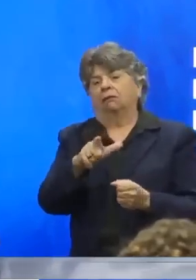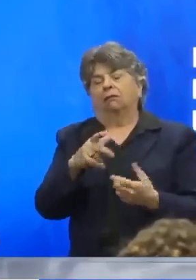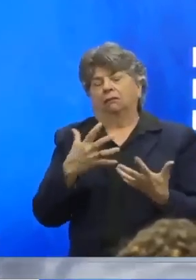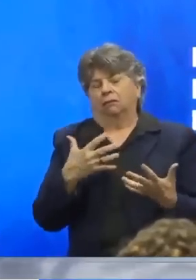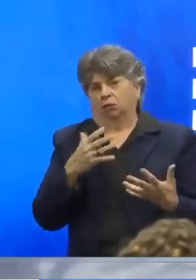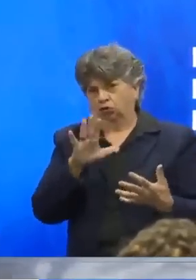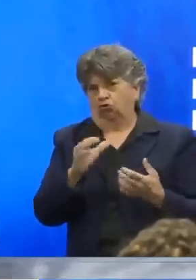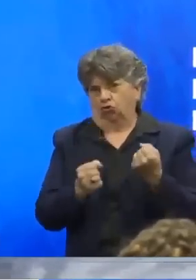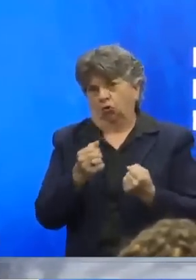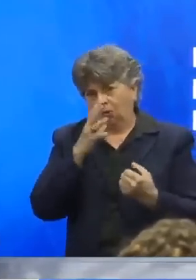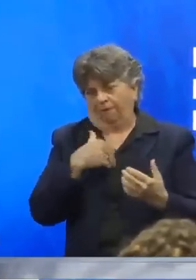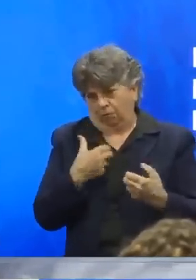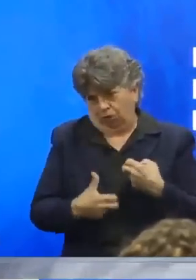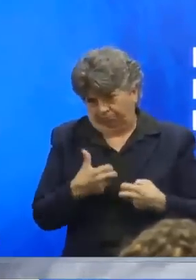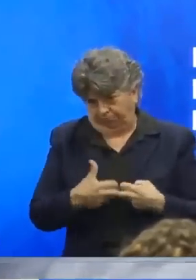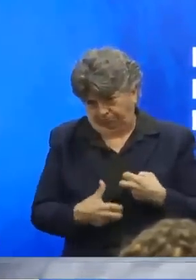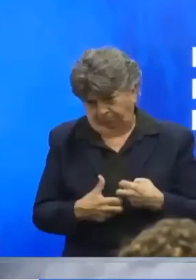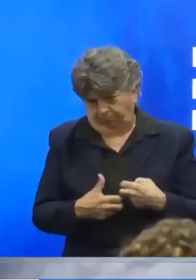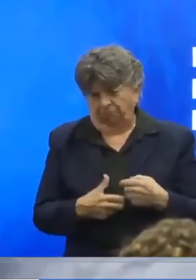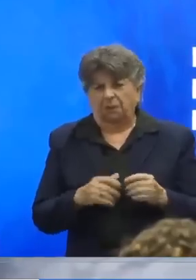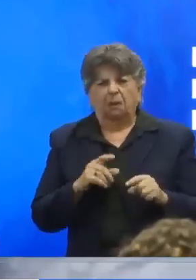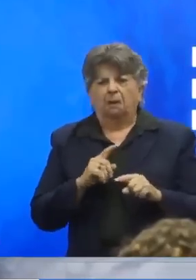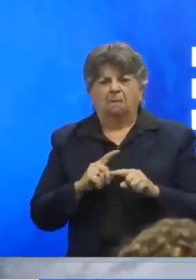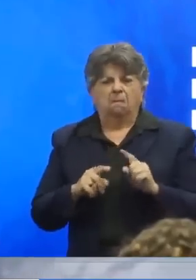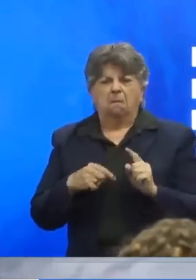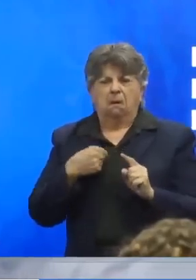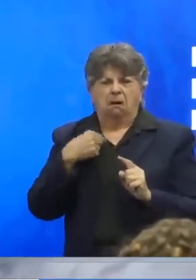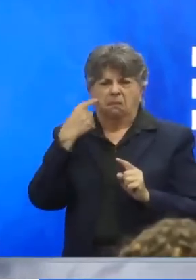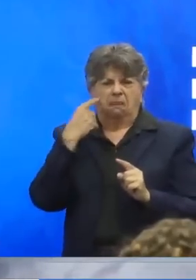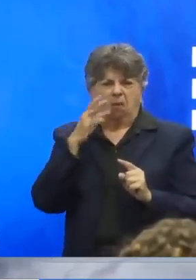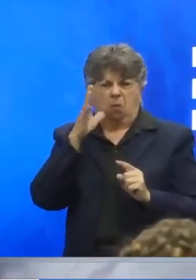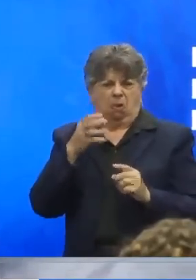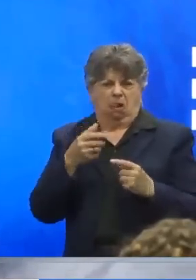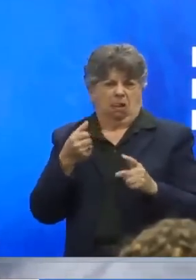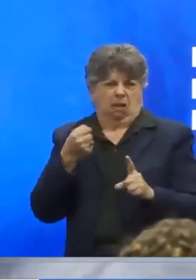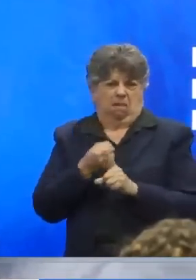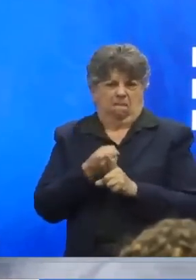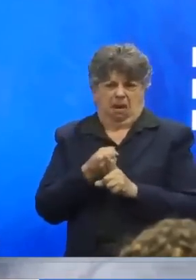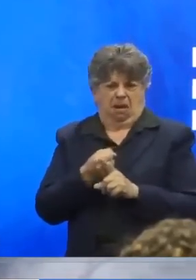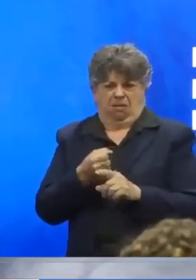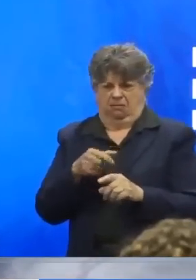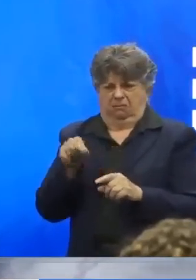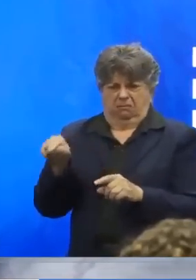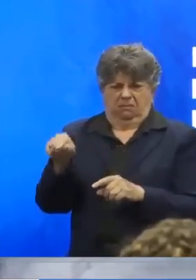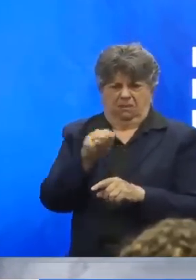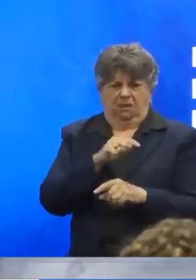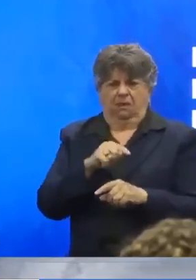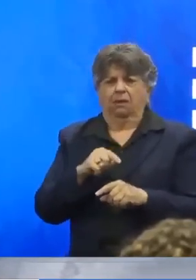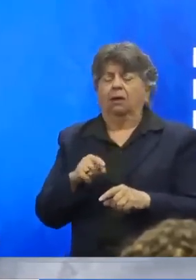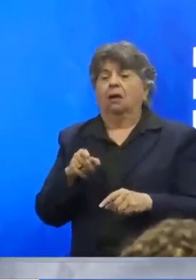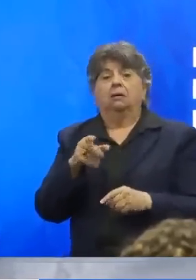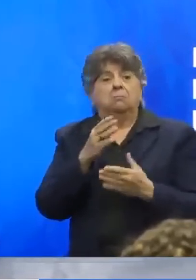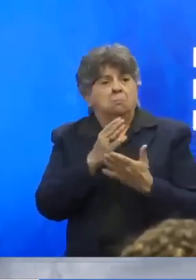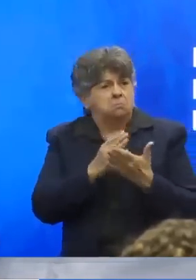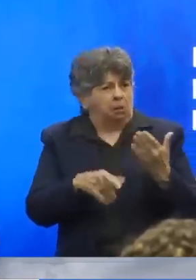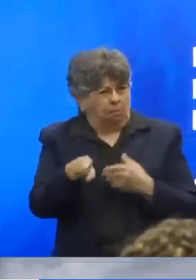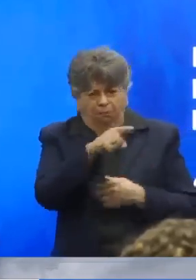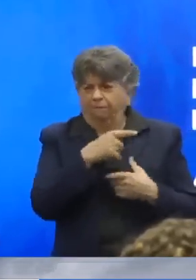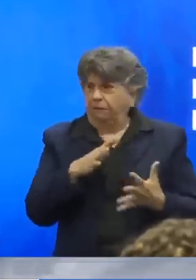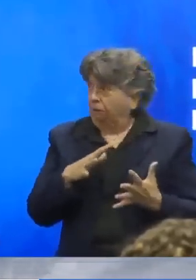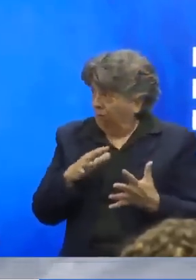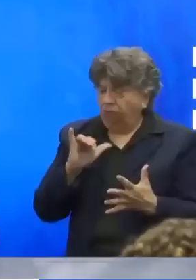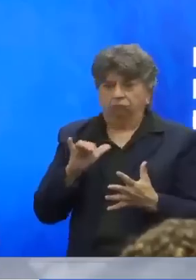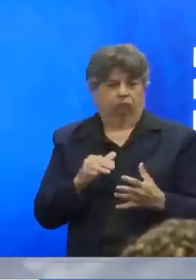up being a major impact on the fuel supply, though. There's already been some of the stations have already had remediation. Others are going to be remediated today and